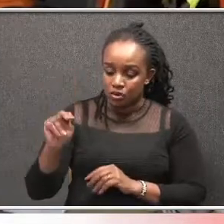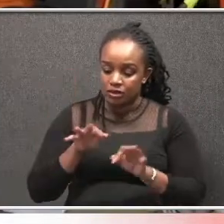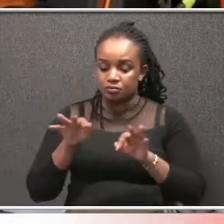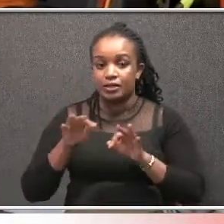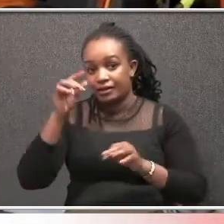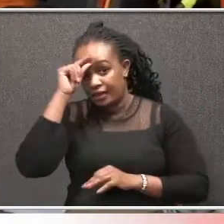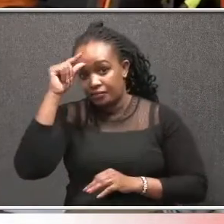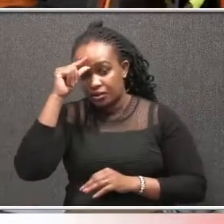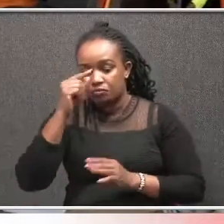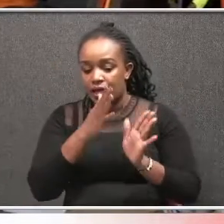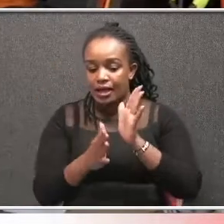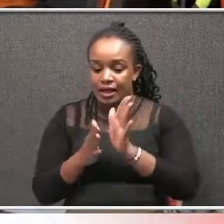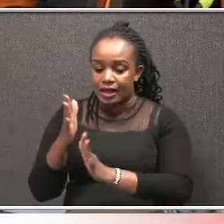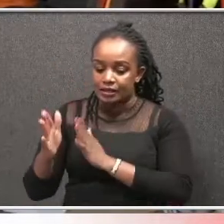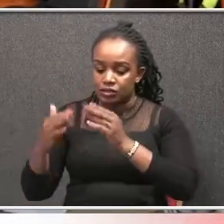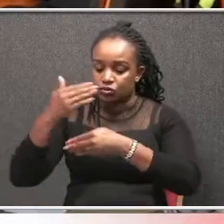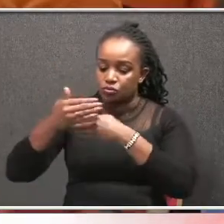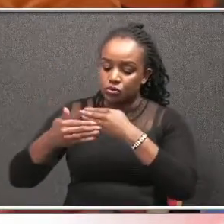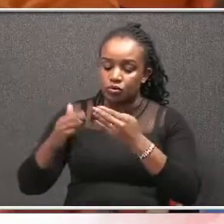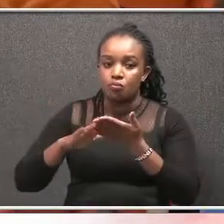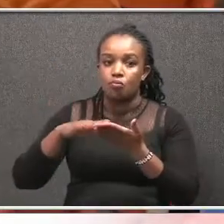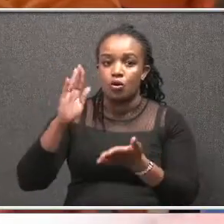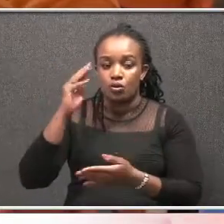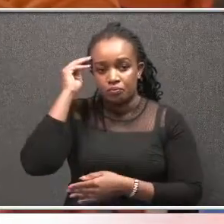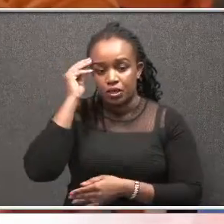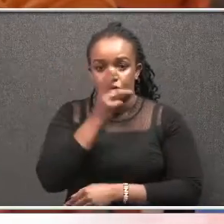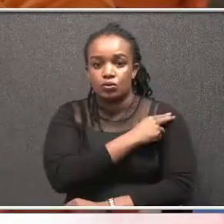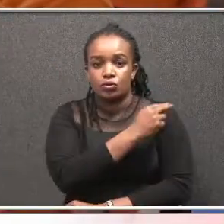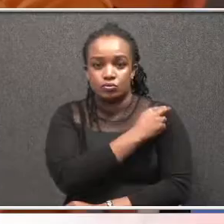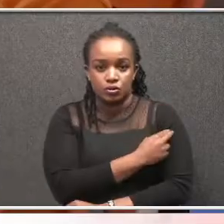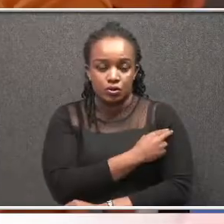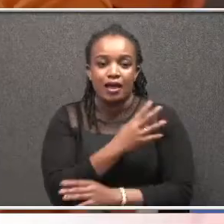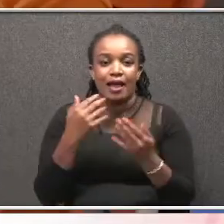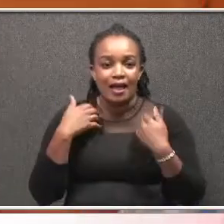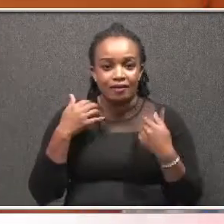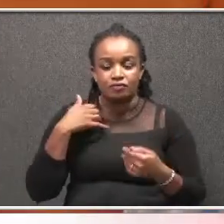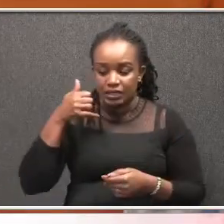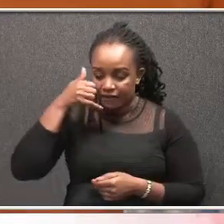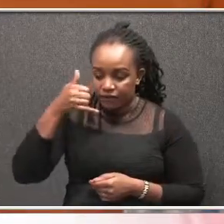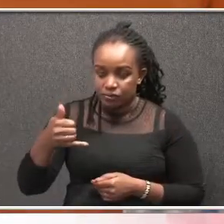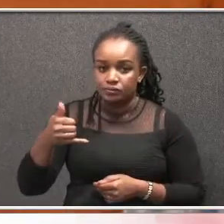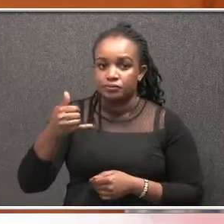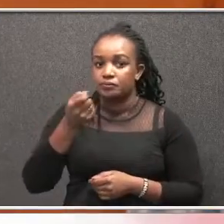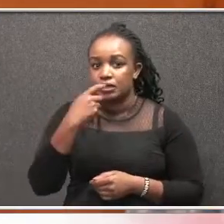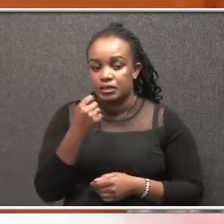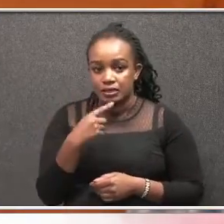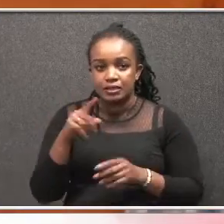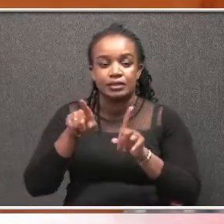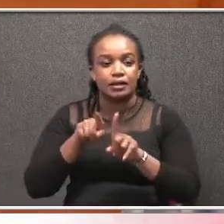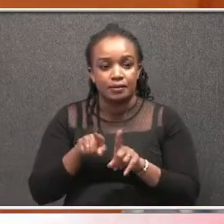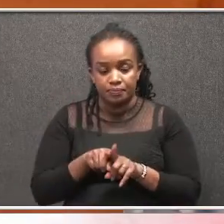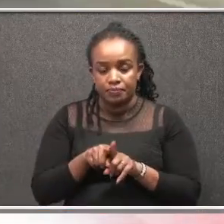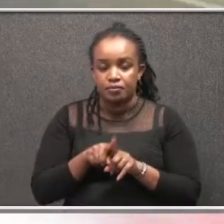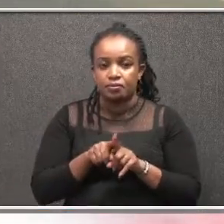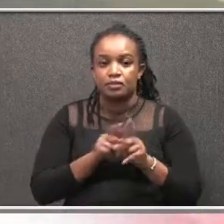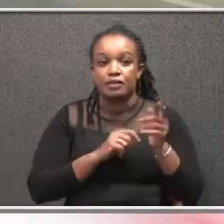more mental institutions in Nairobi, introduce telephone medicine, train more health workers, in addition to the Kenya Mental Health Plan Act,